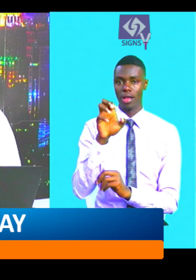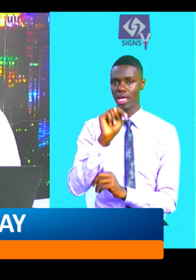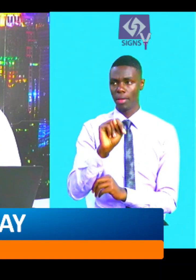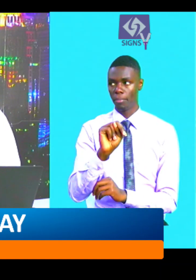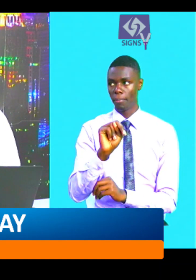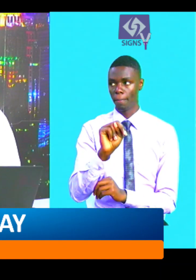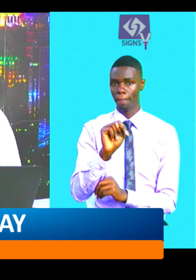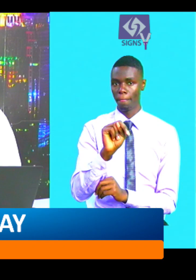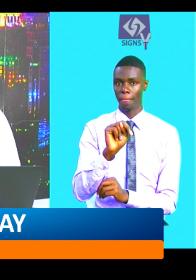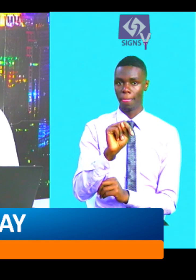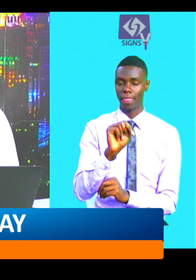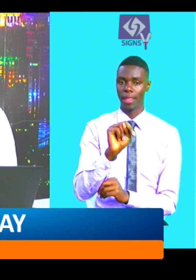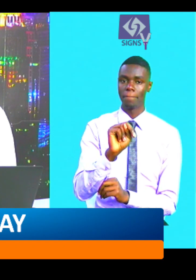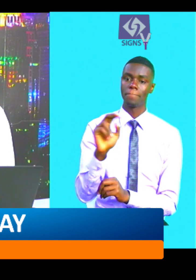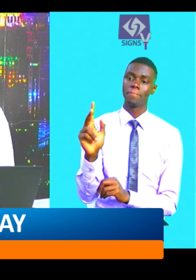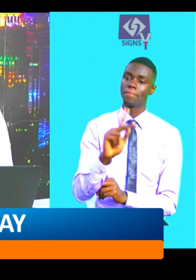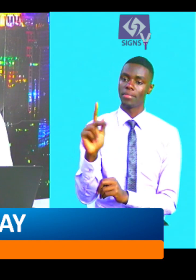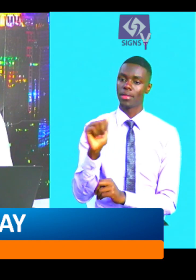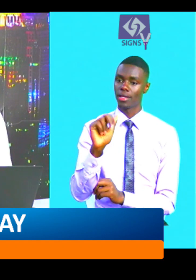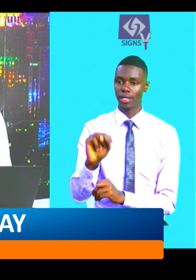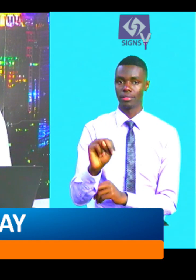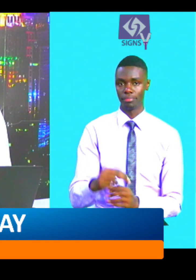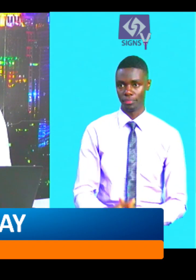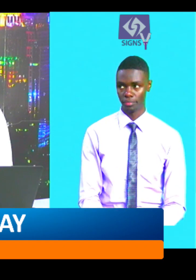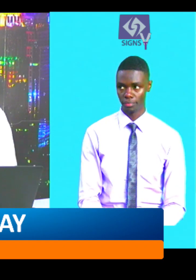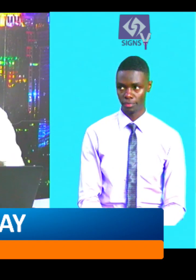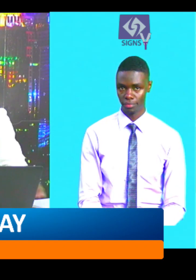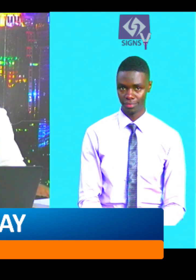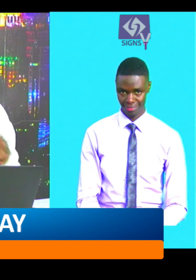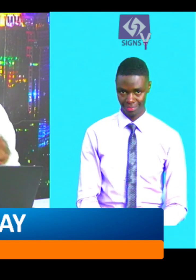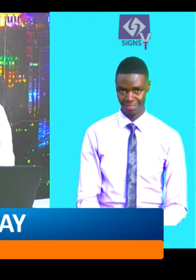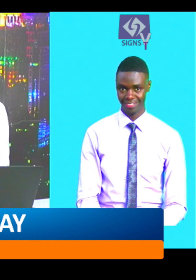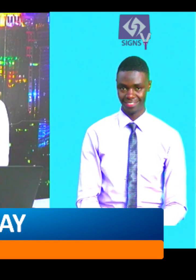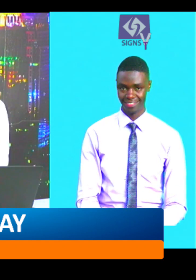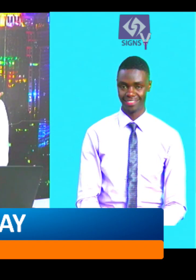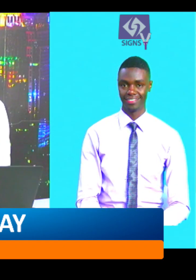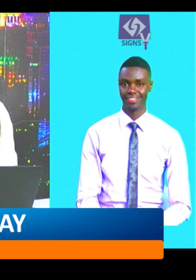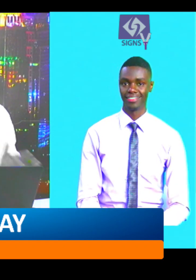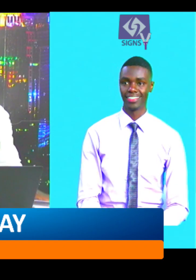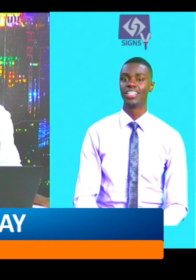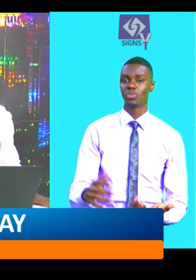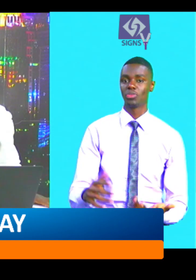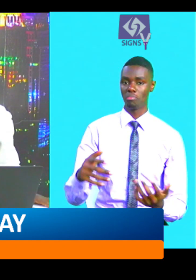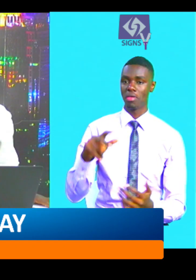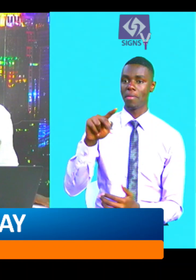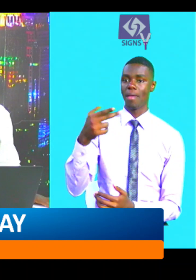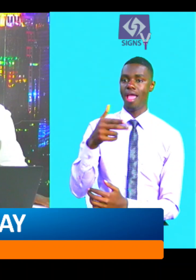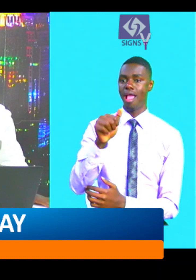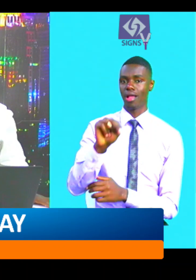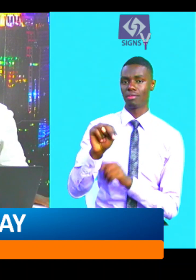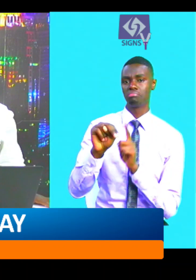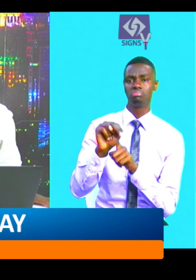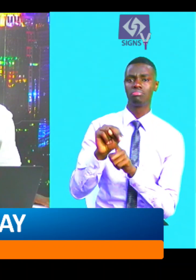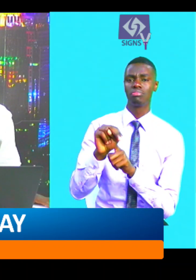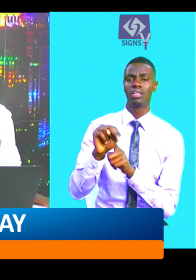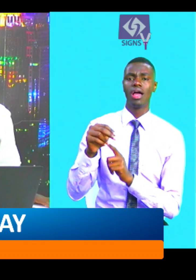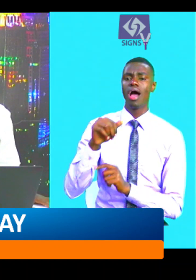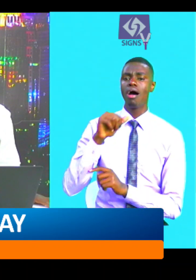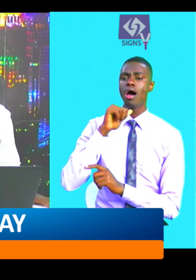you trying to say it is inconsequential for the people who lost their lives? No. For Karim Khan to be here, Yes. and for a case